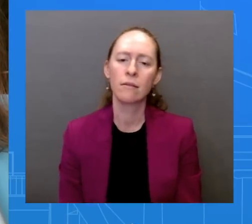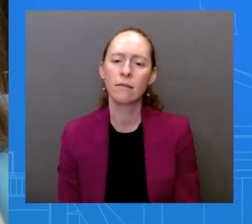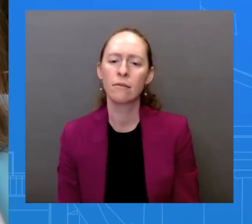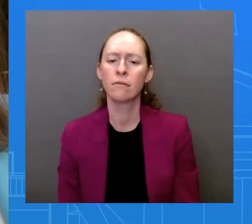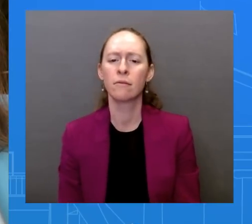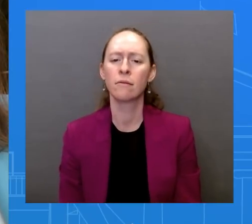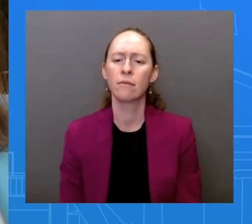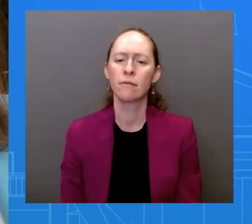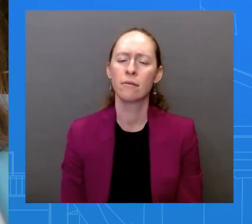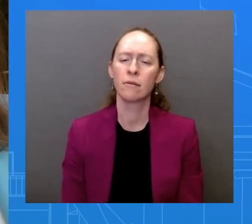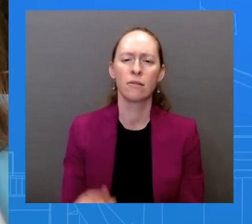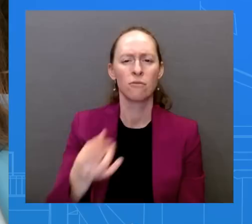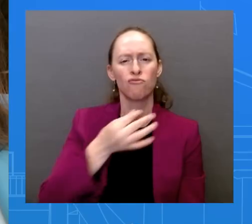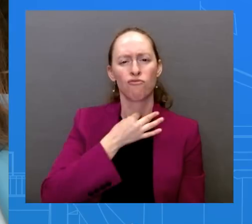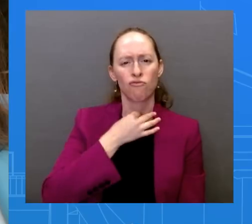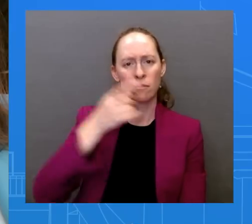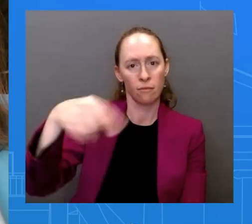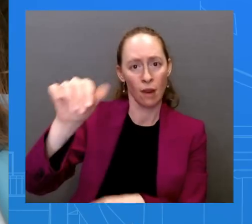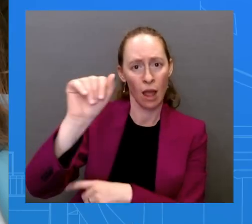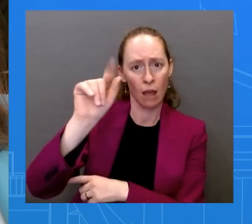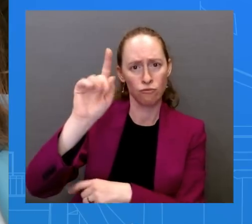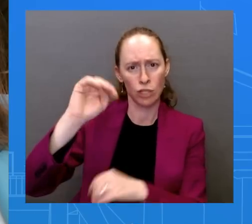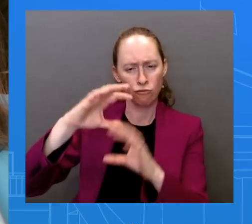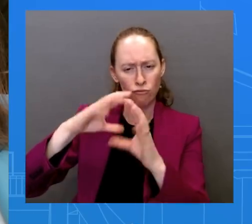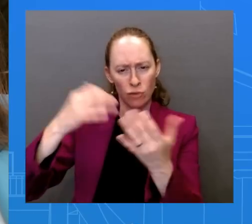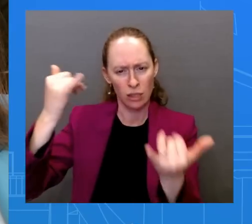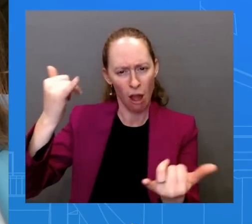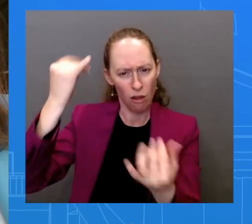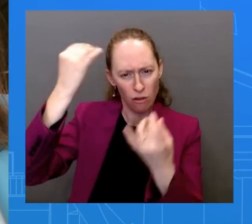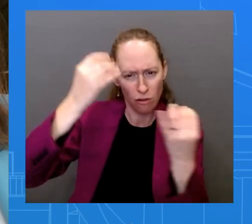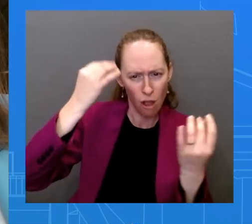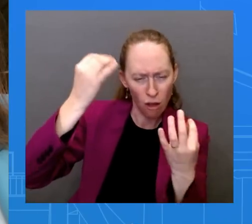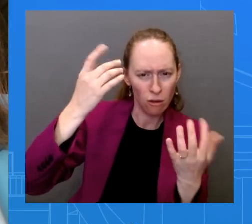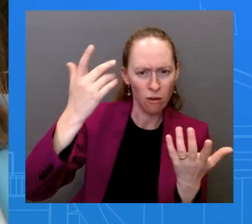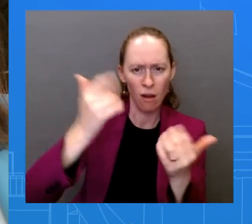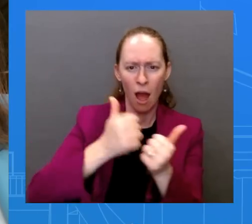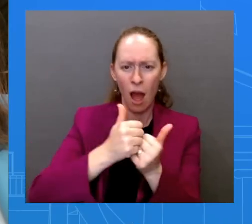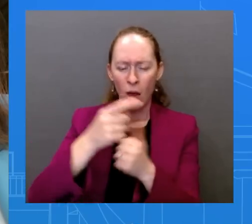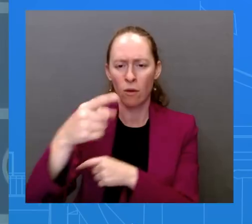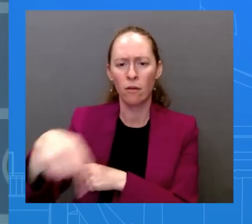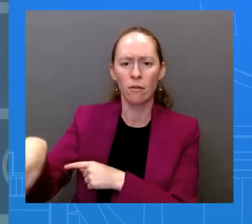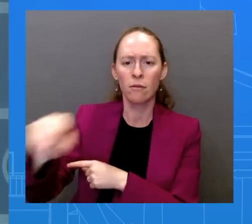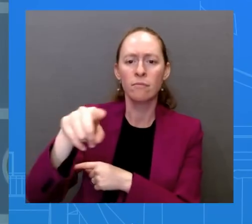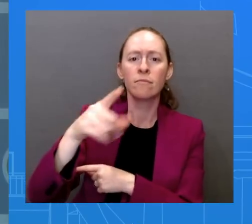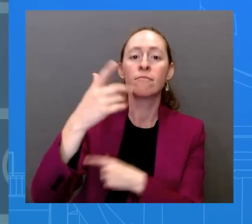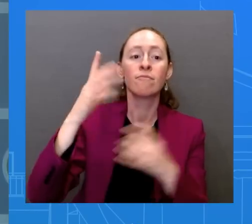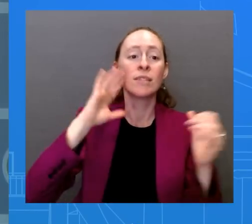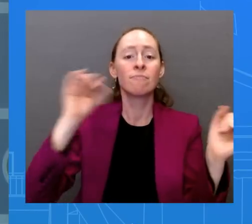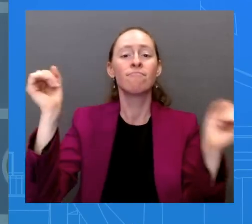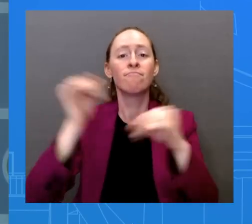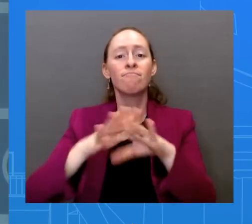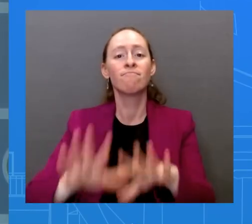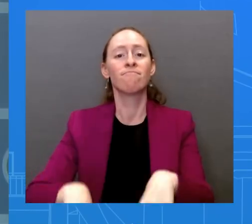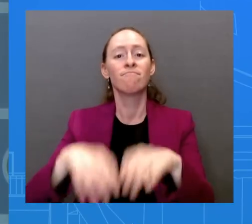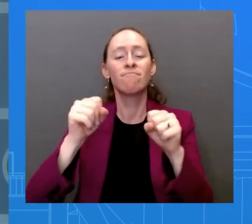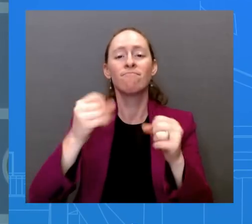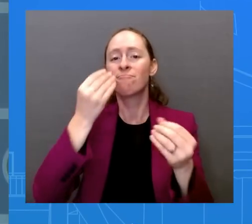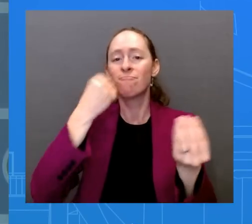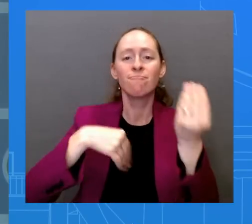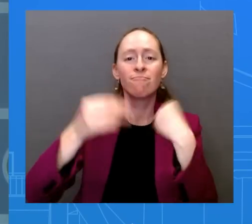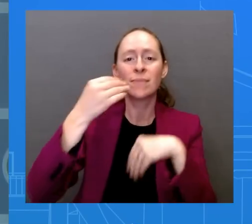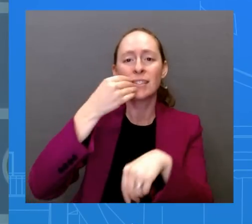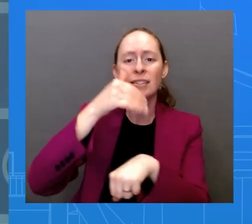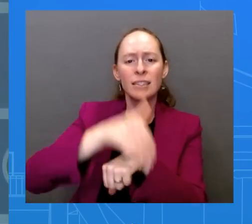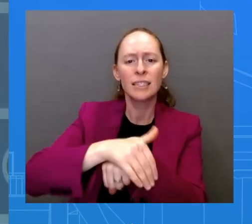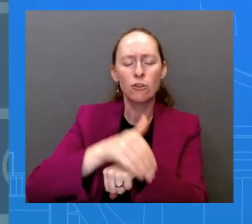about now is time to actually do one of these state dinners? So on your first question, we deeply value